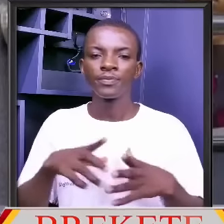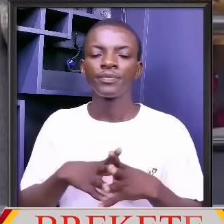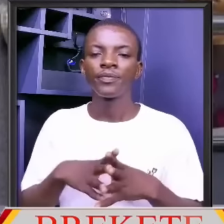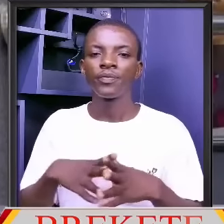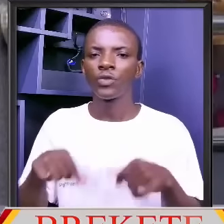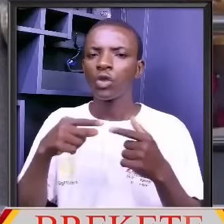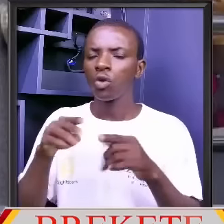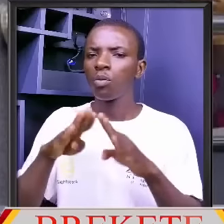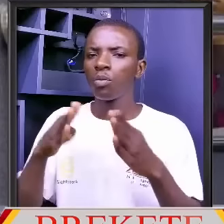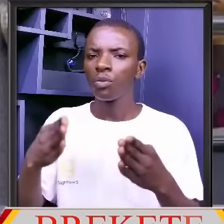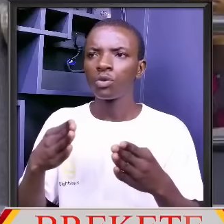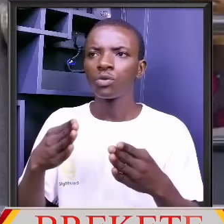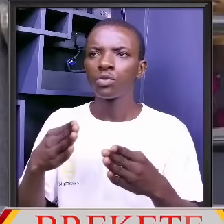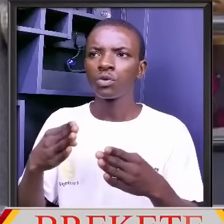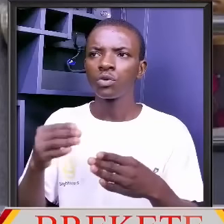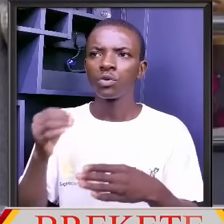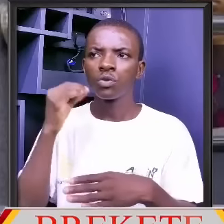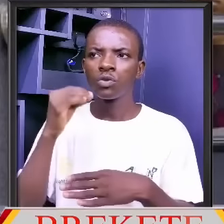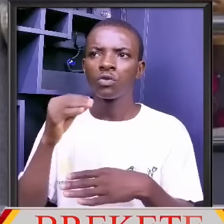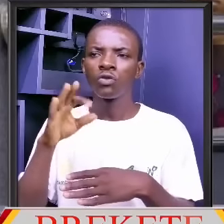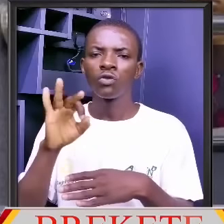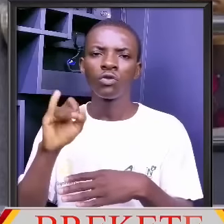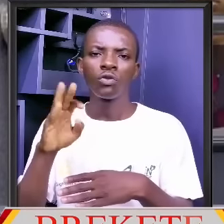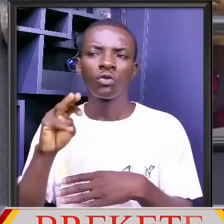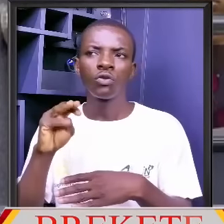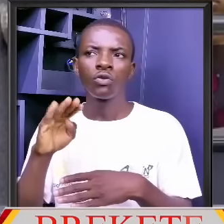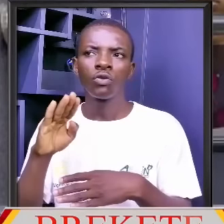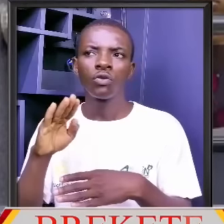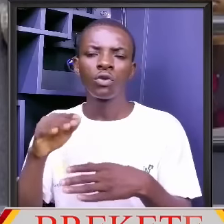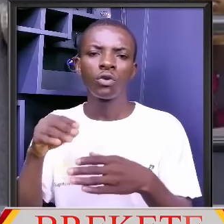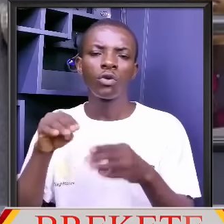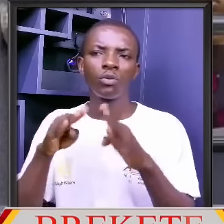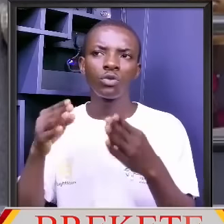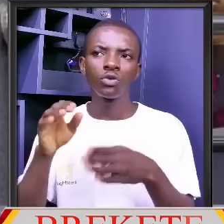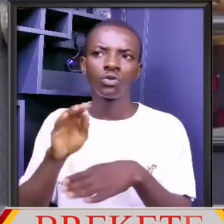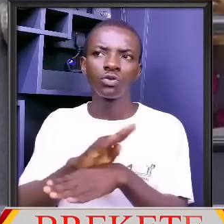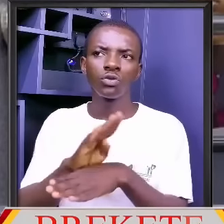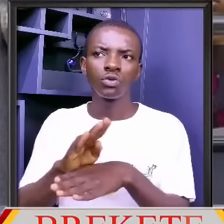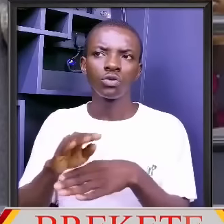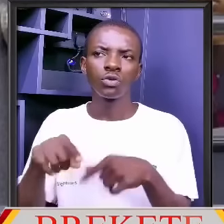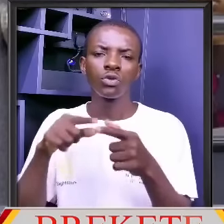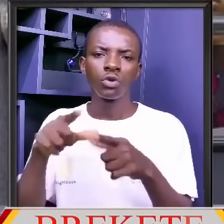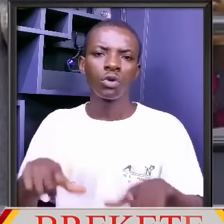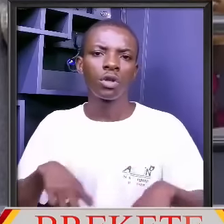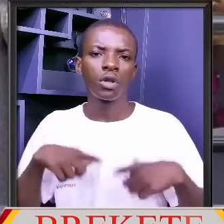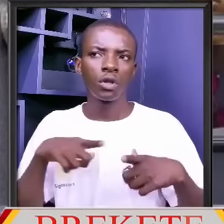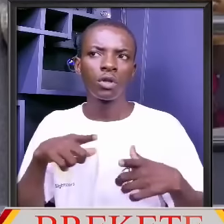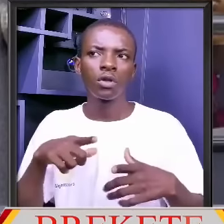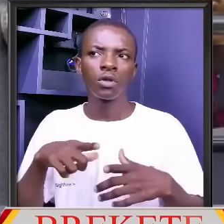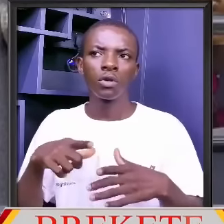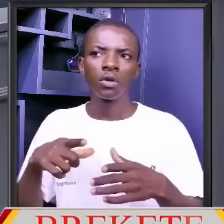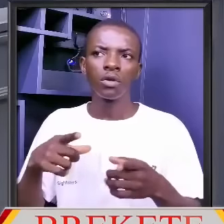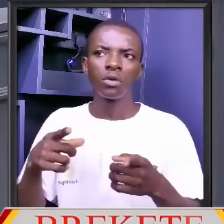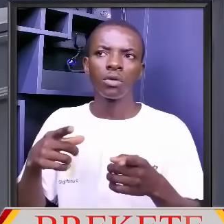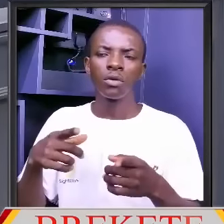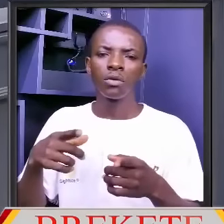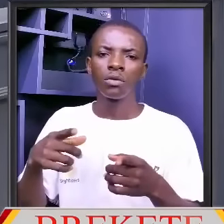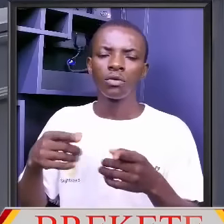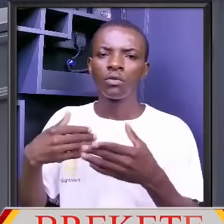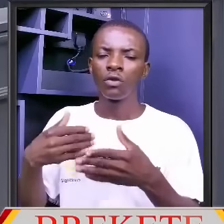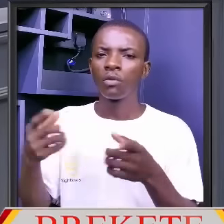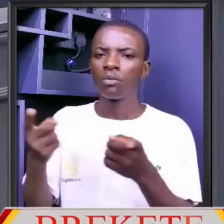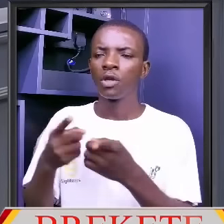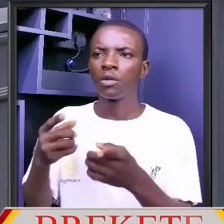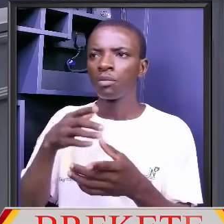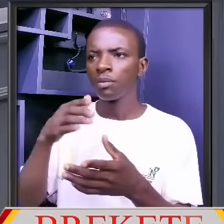money. I can't open phone booth. From phone booth, I can't open shop. I can't they go Lagos before I come meet my